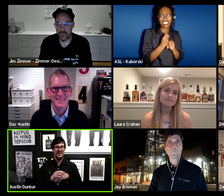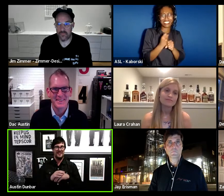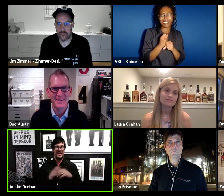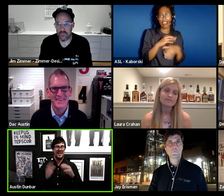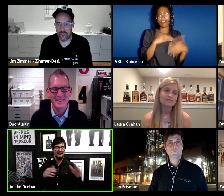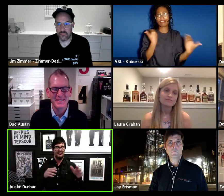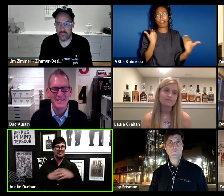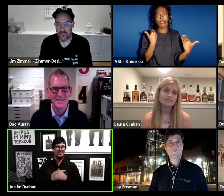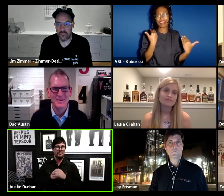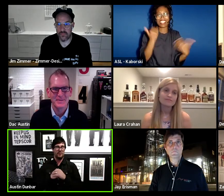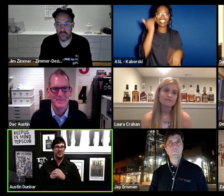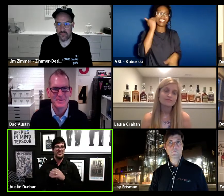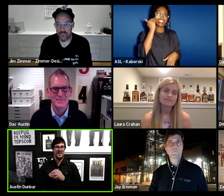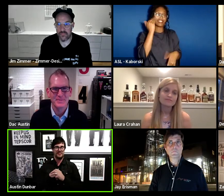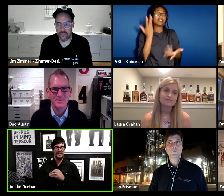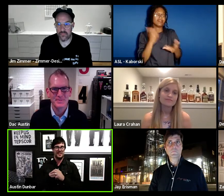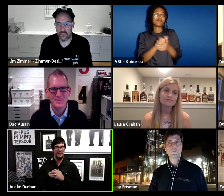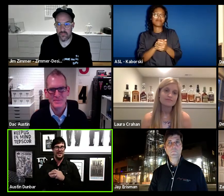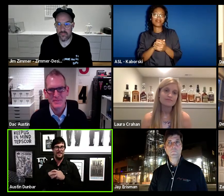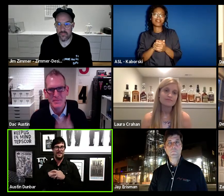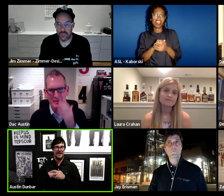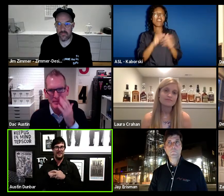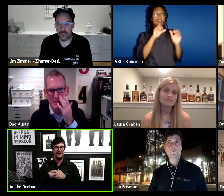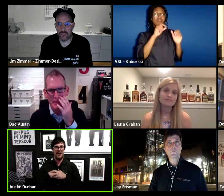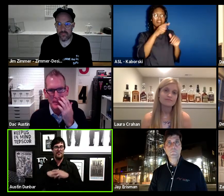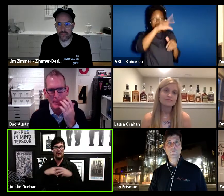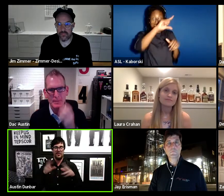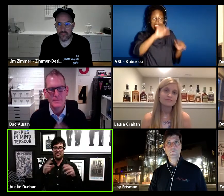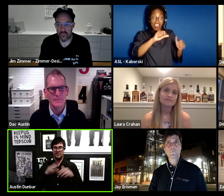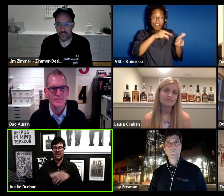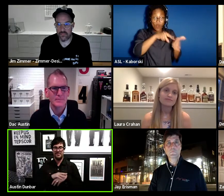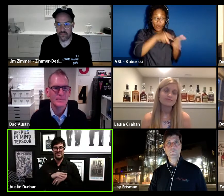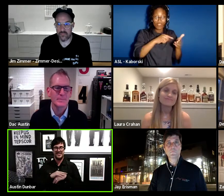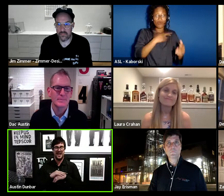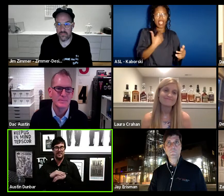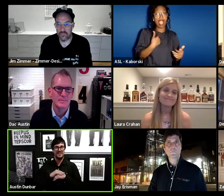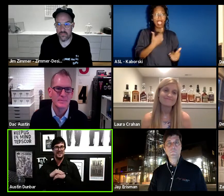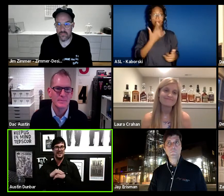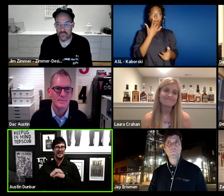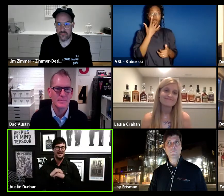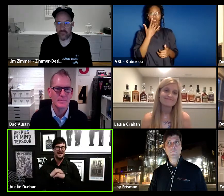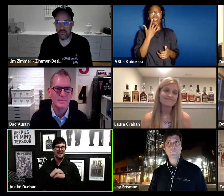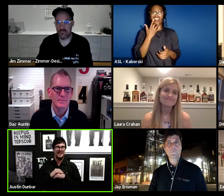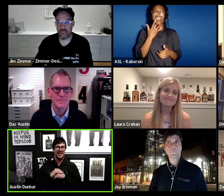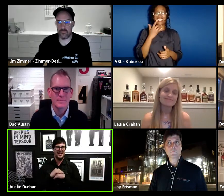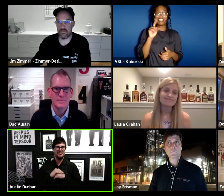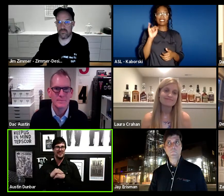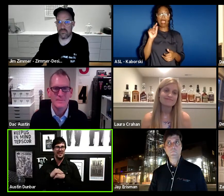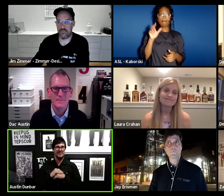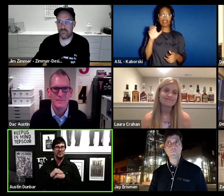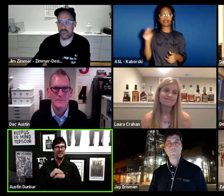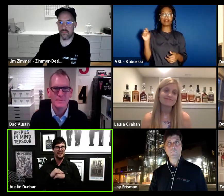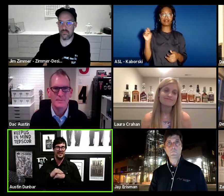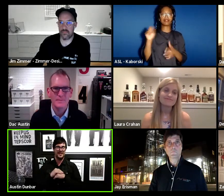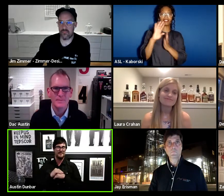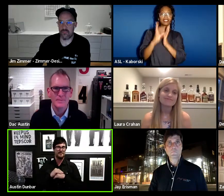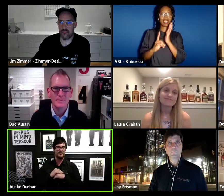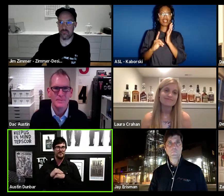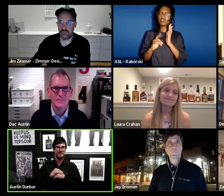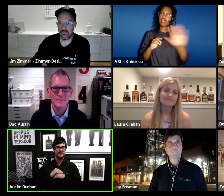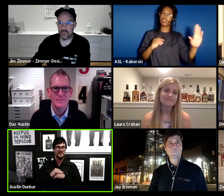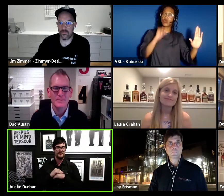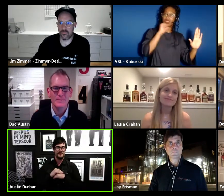So they kind of can afford those kinds of risks. But yeah, I don't know. I'm more apt to like timeless design than I am to like trend